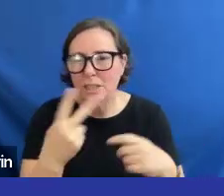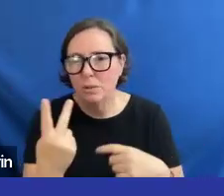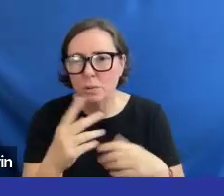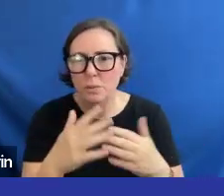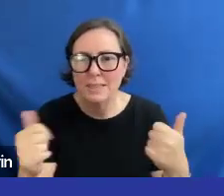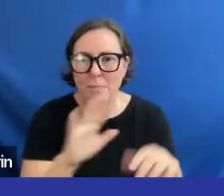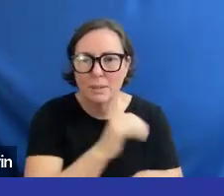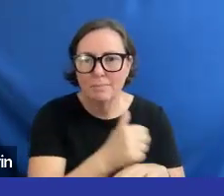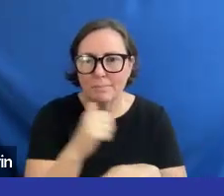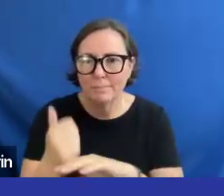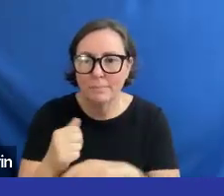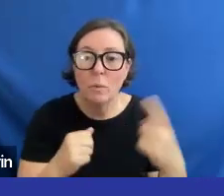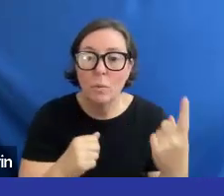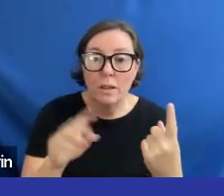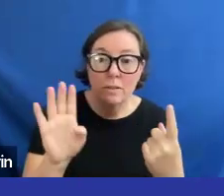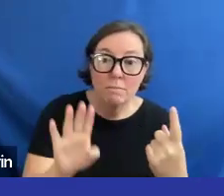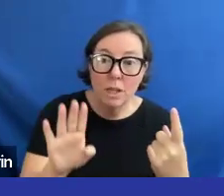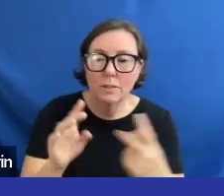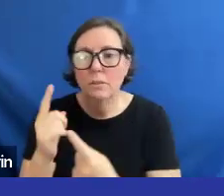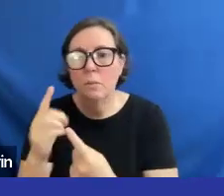We're in Worcester and Boston.